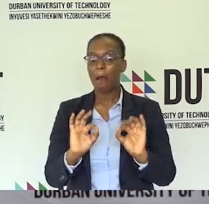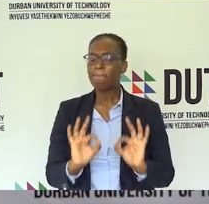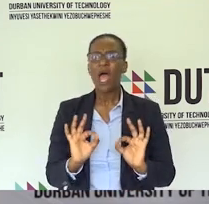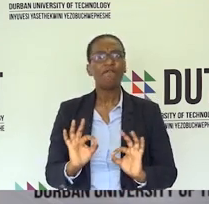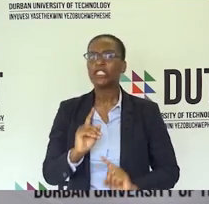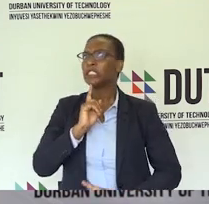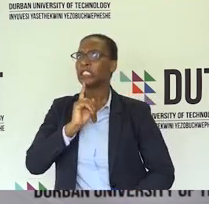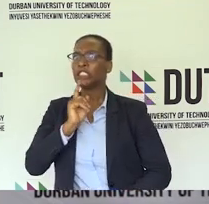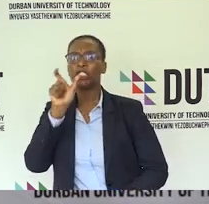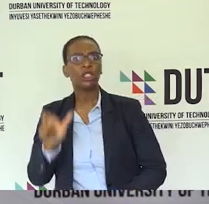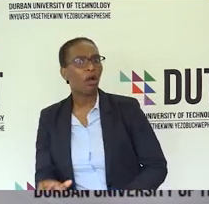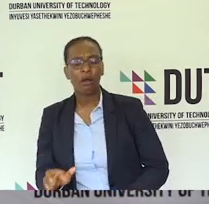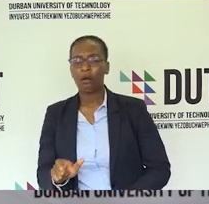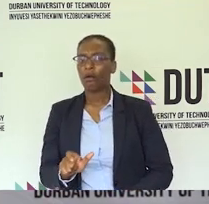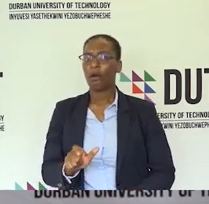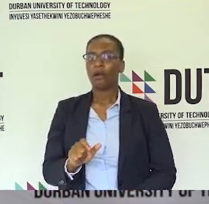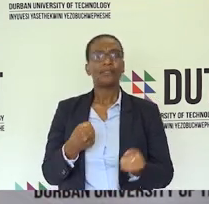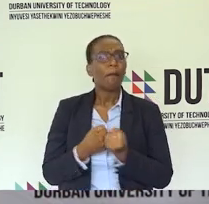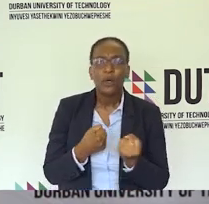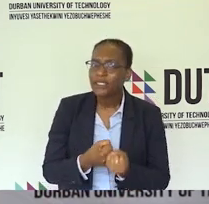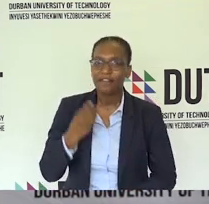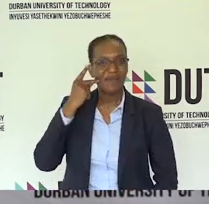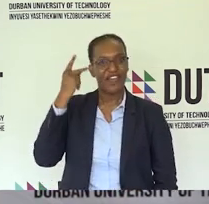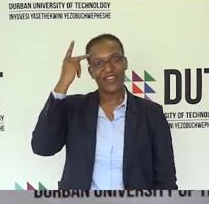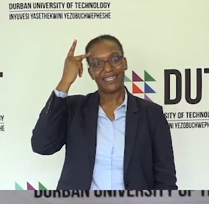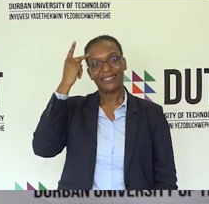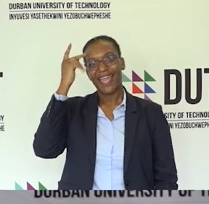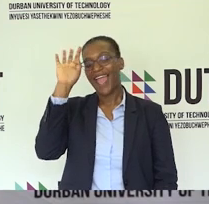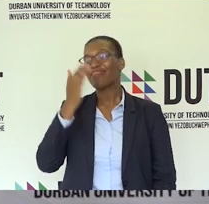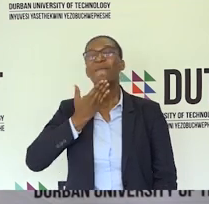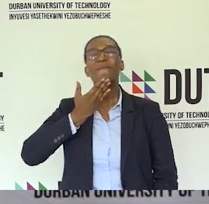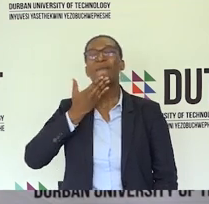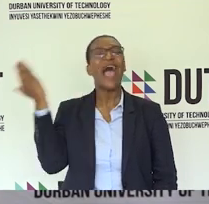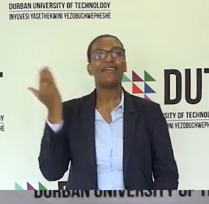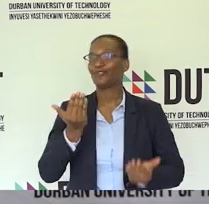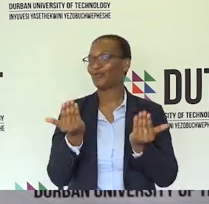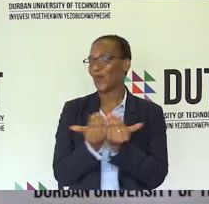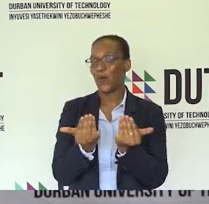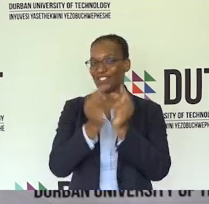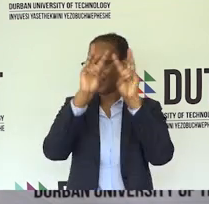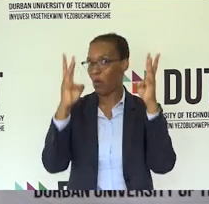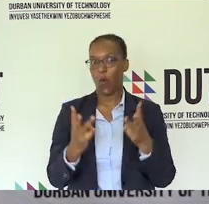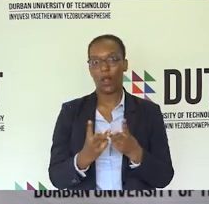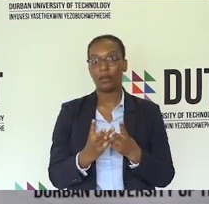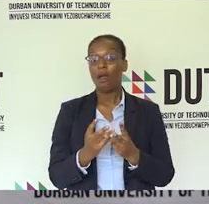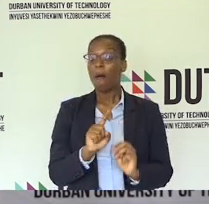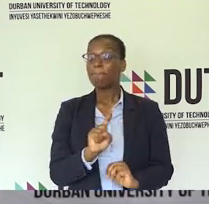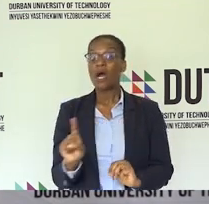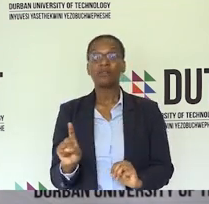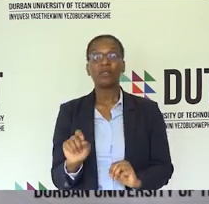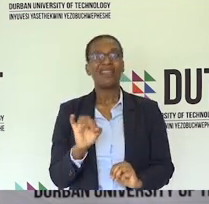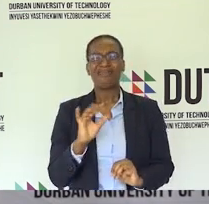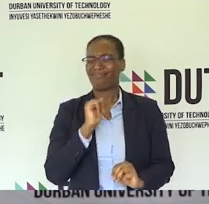dedicated teachers, the most supportive parents, and the best schools in the world. And none of